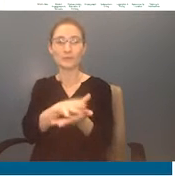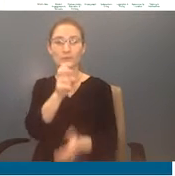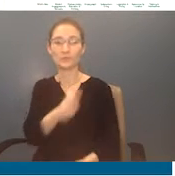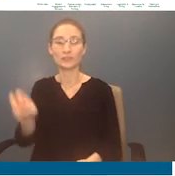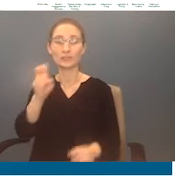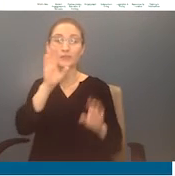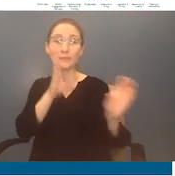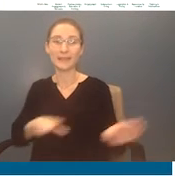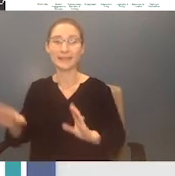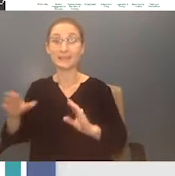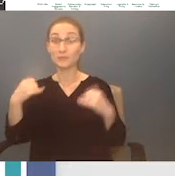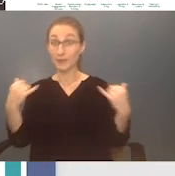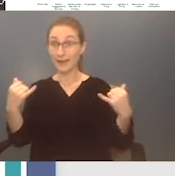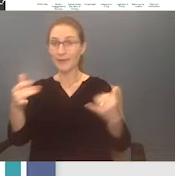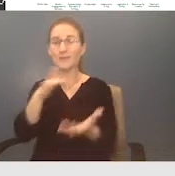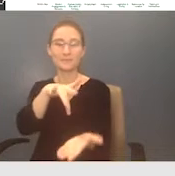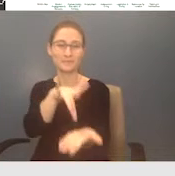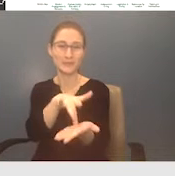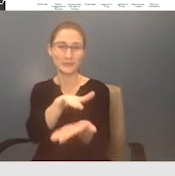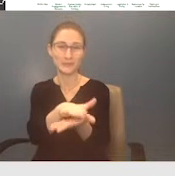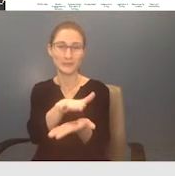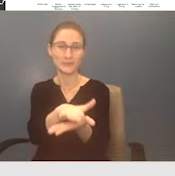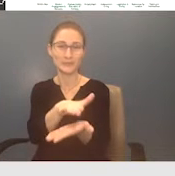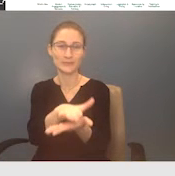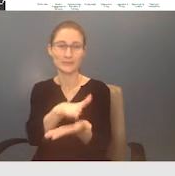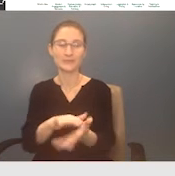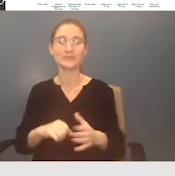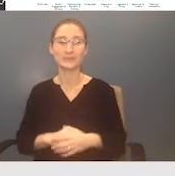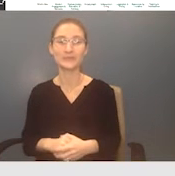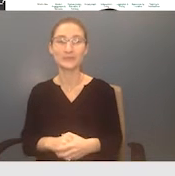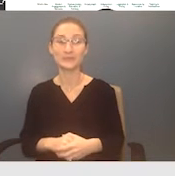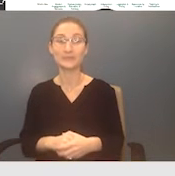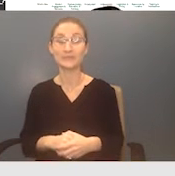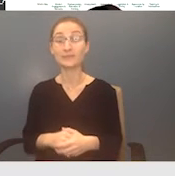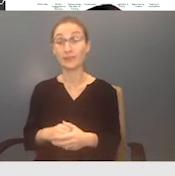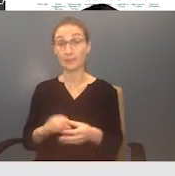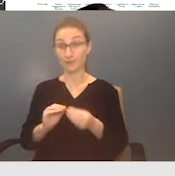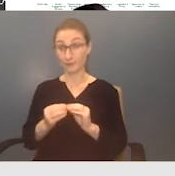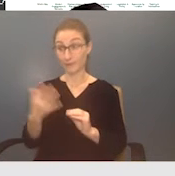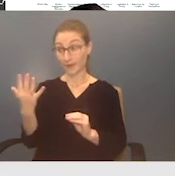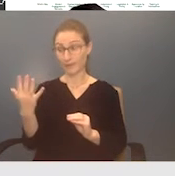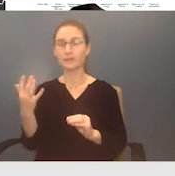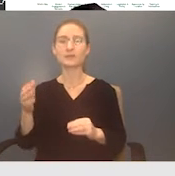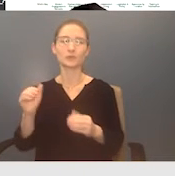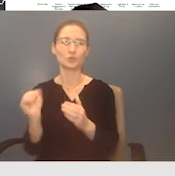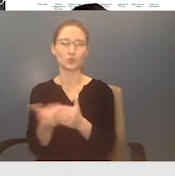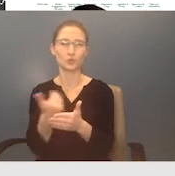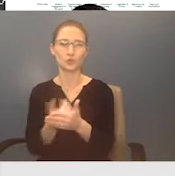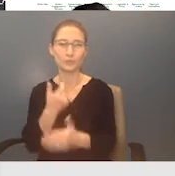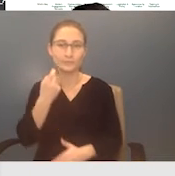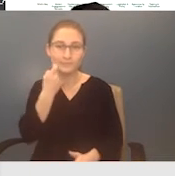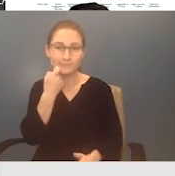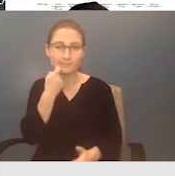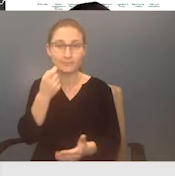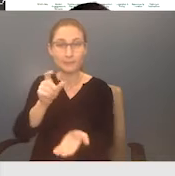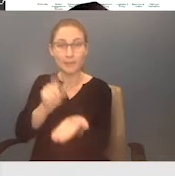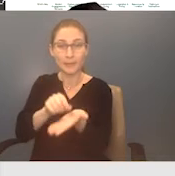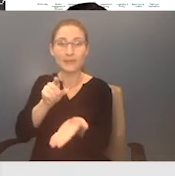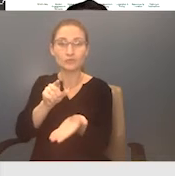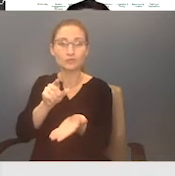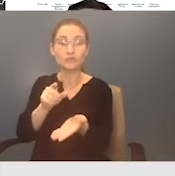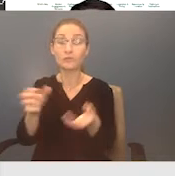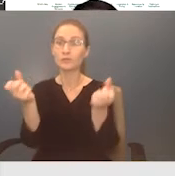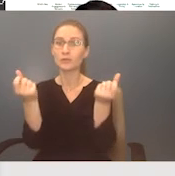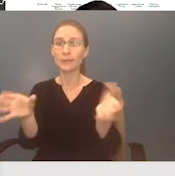all things middle school are coming right up. So this is one of our newer publications. We really heard